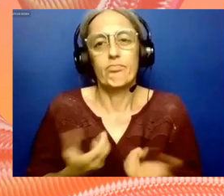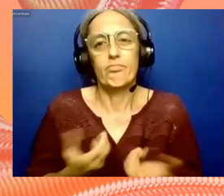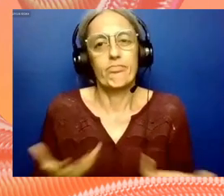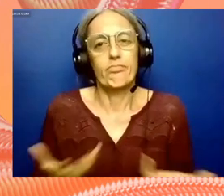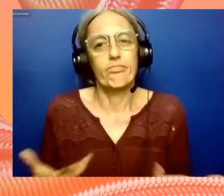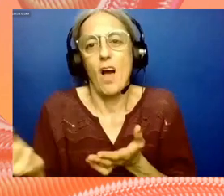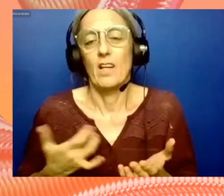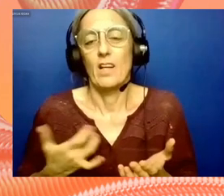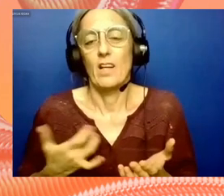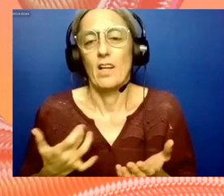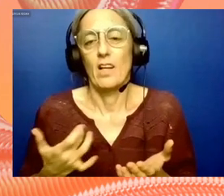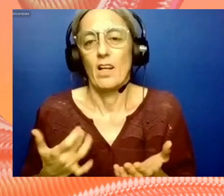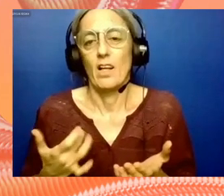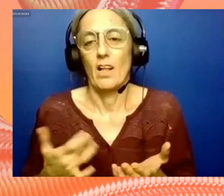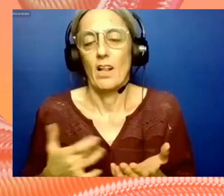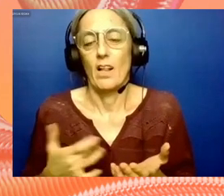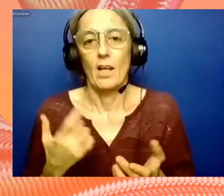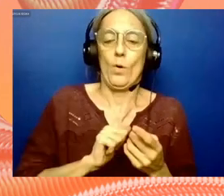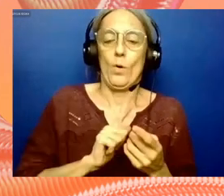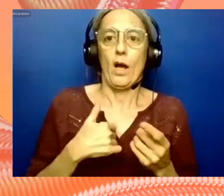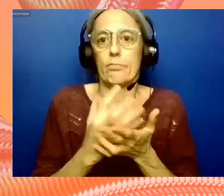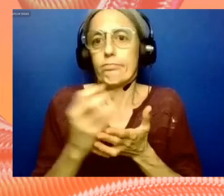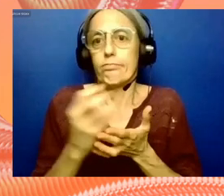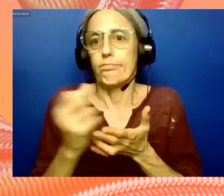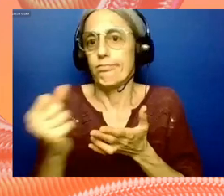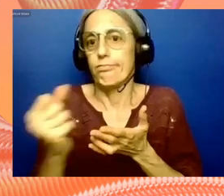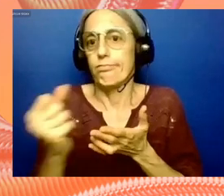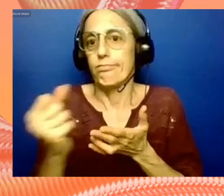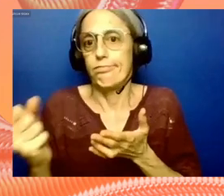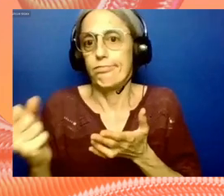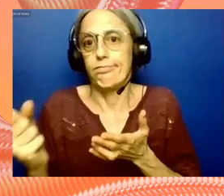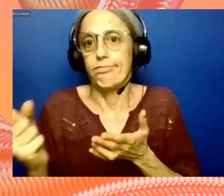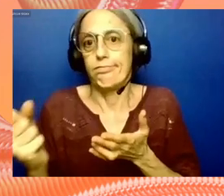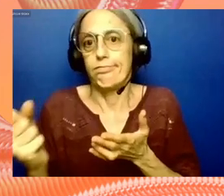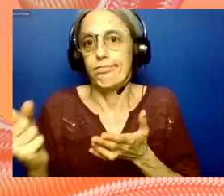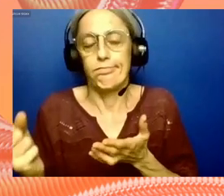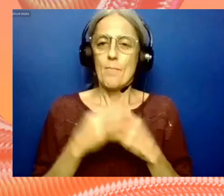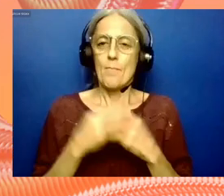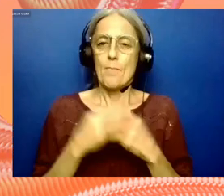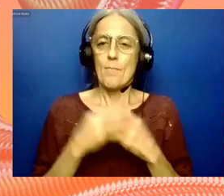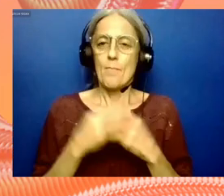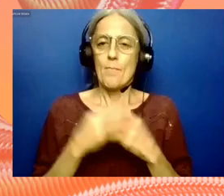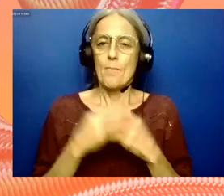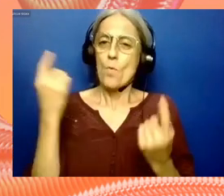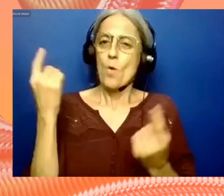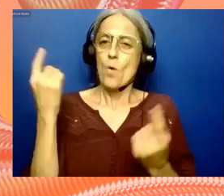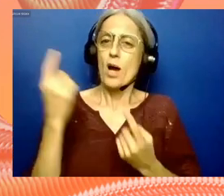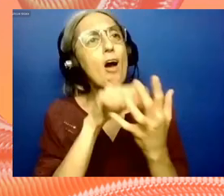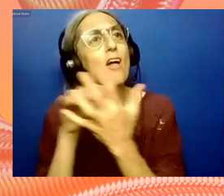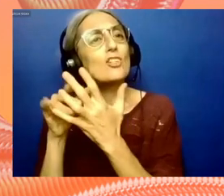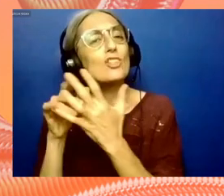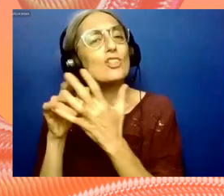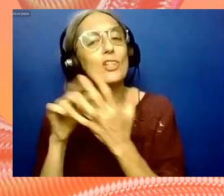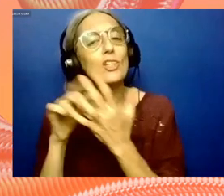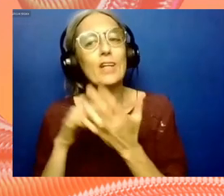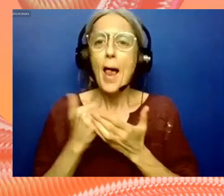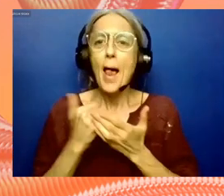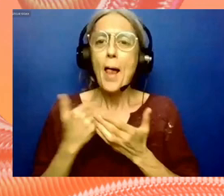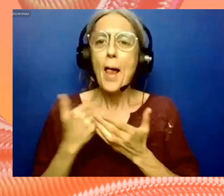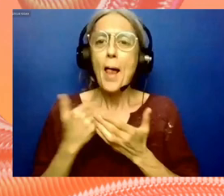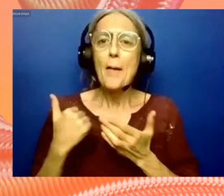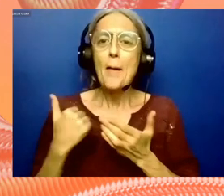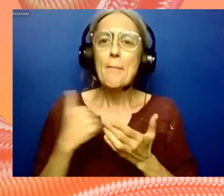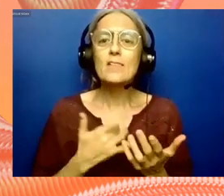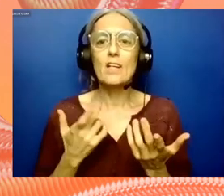this technology that can help with holding that full range and attending to, because